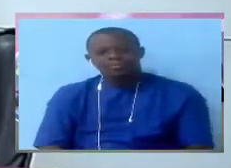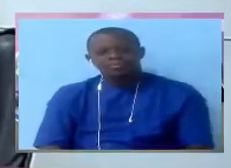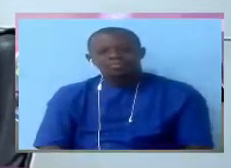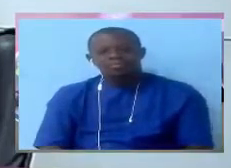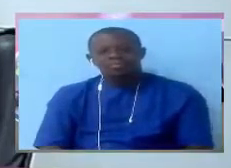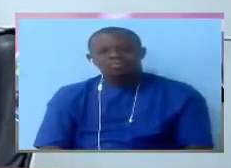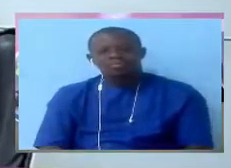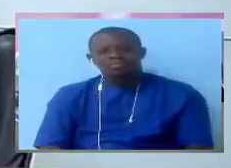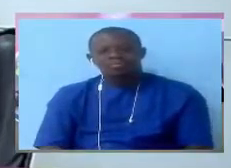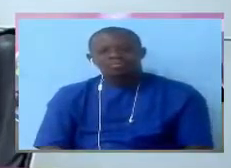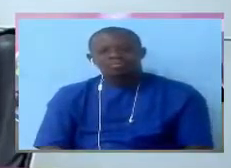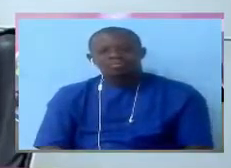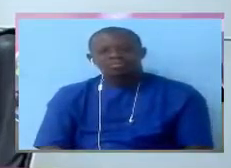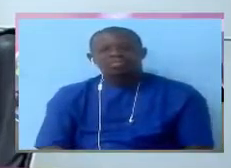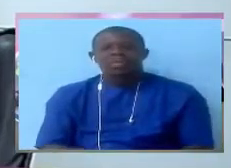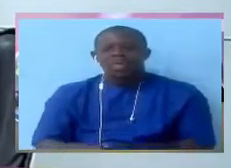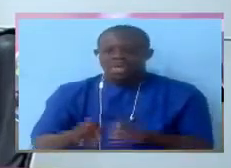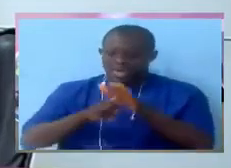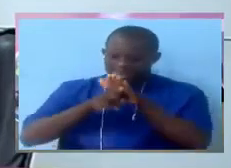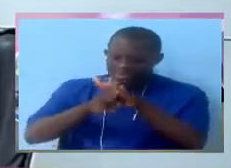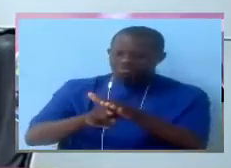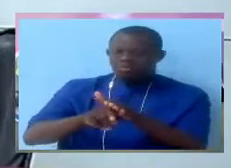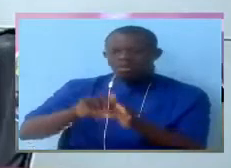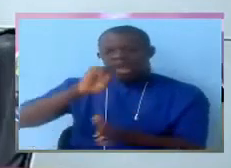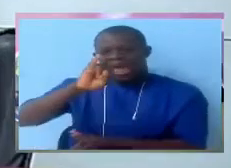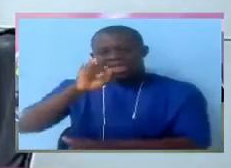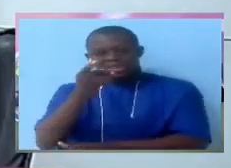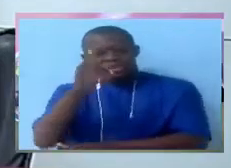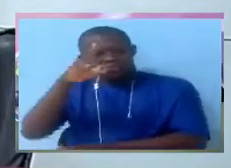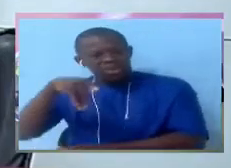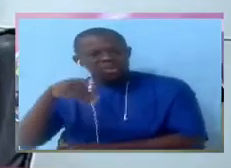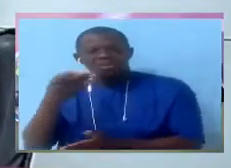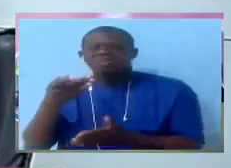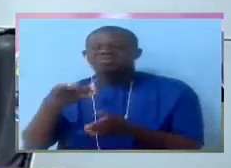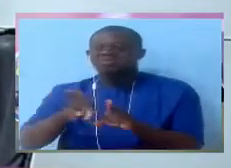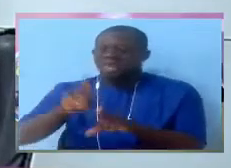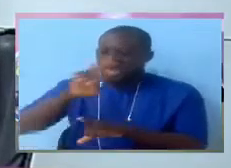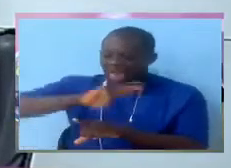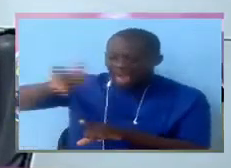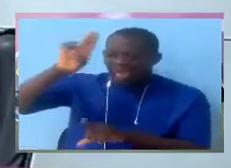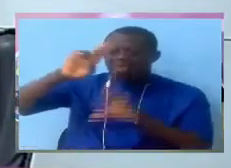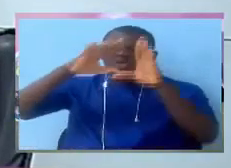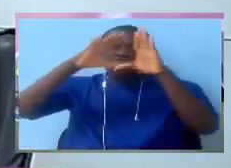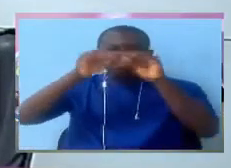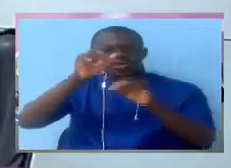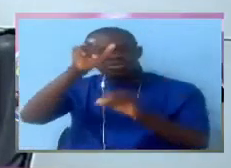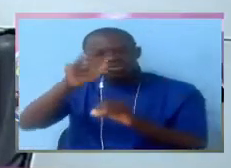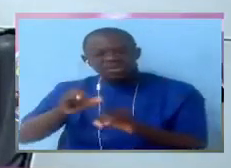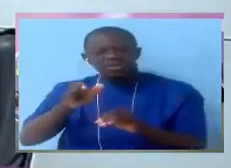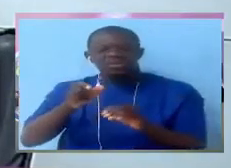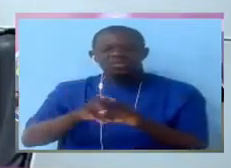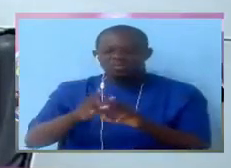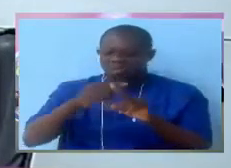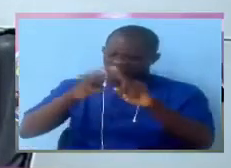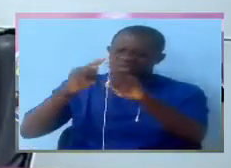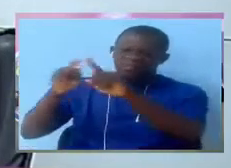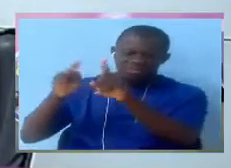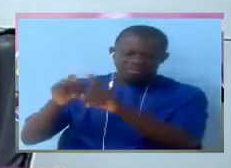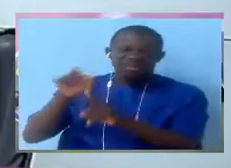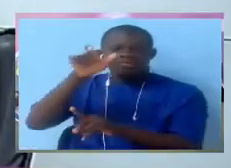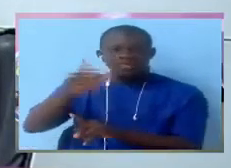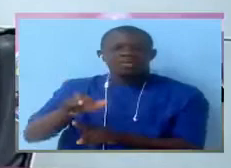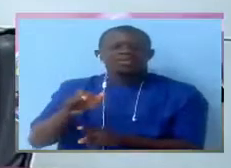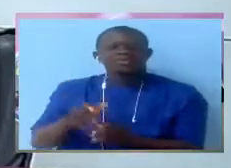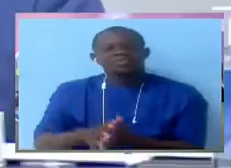IG inspector general si top officer si yore mi nonu dal people like the inspector general and other